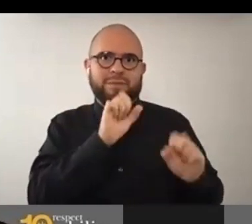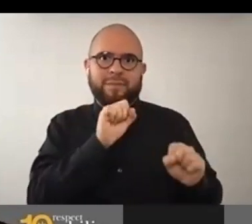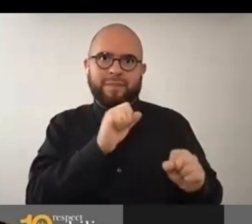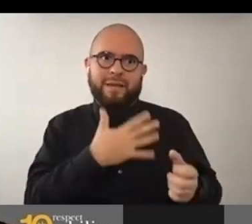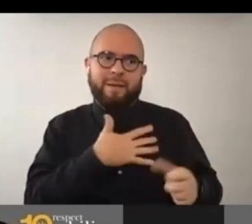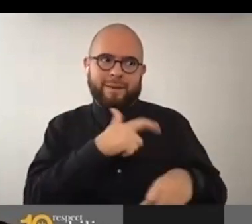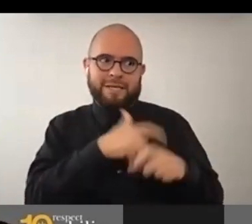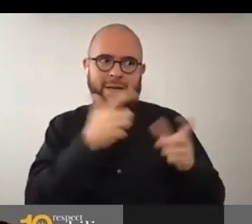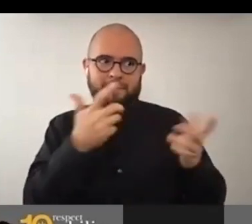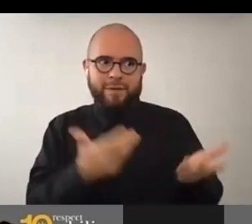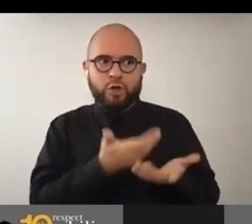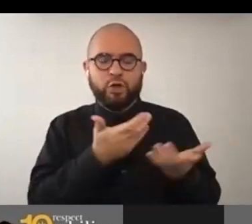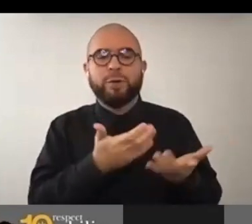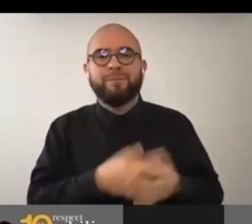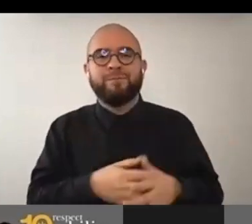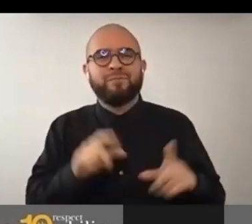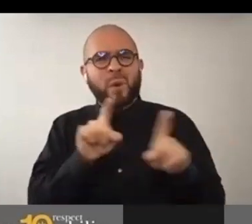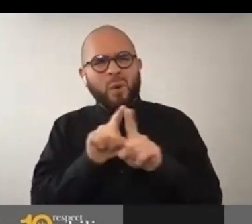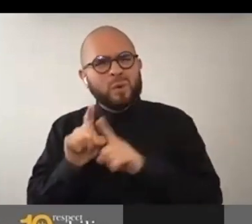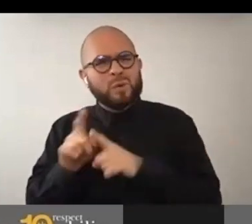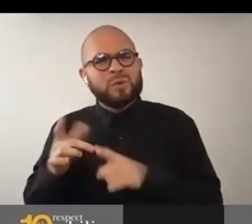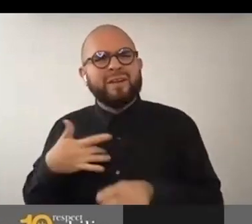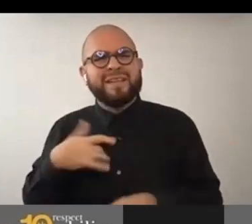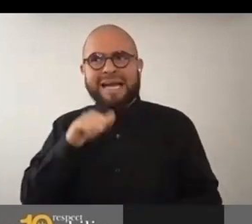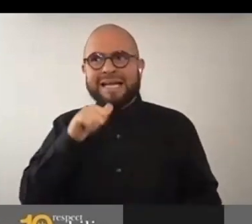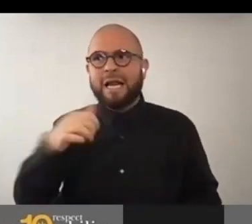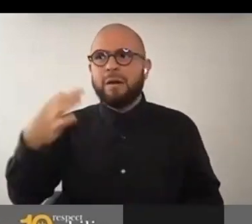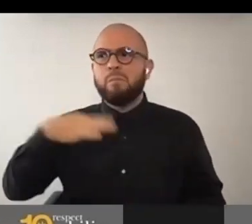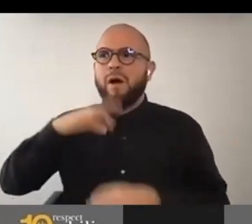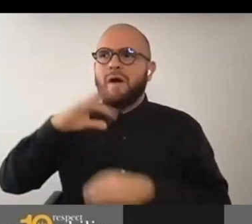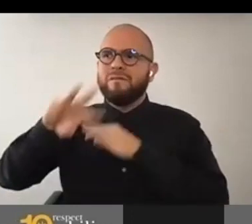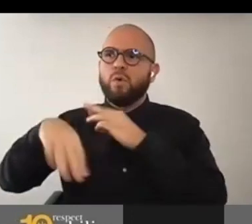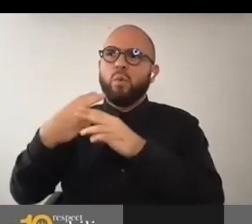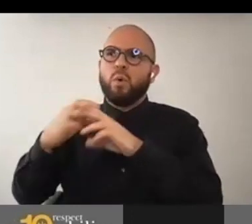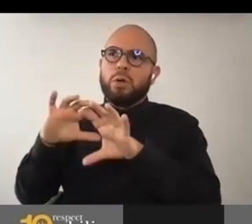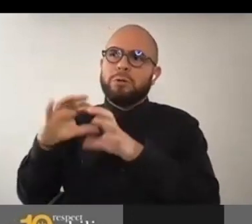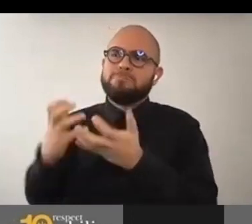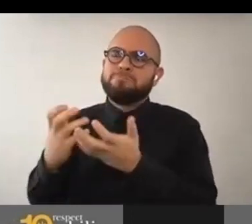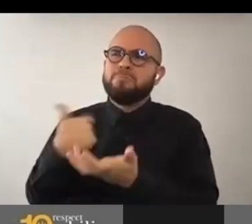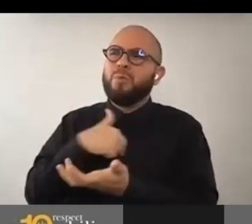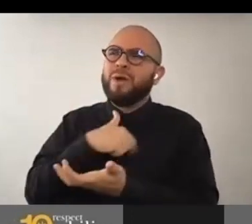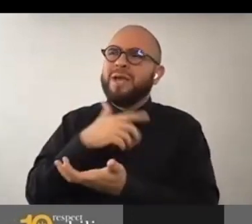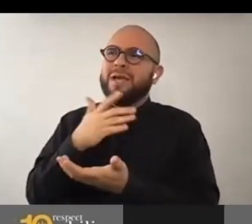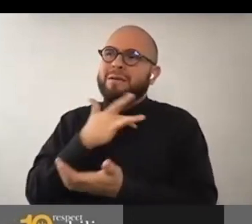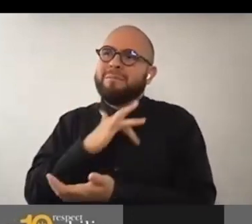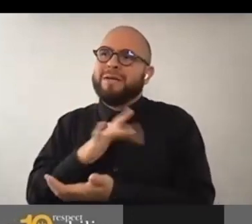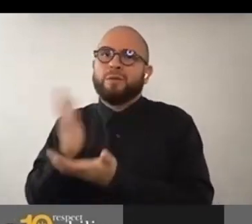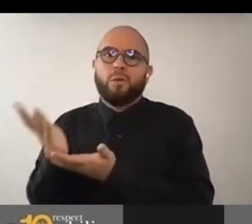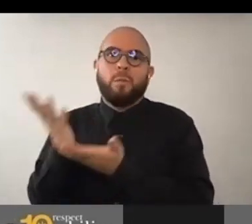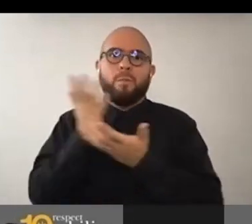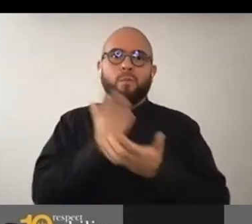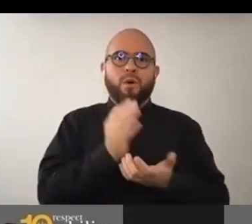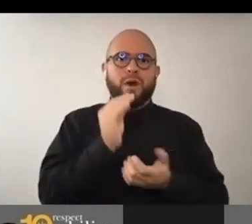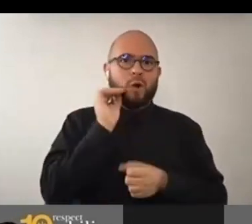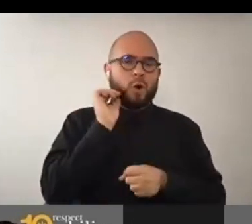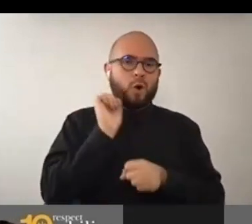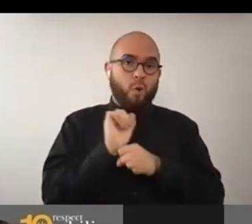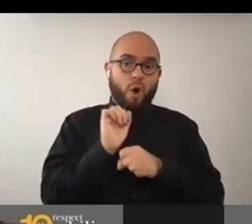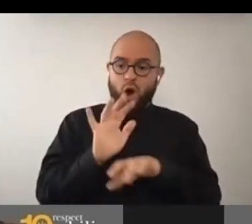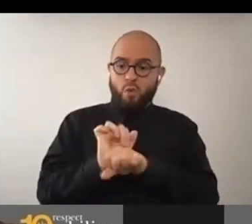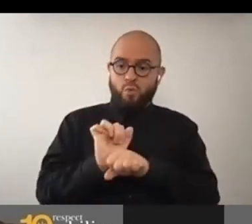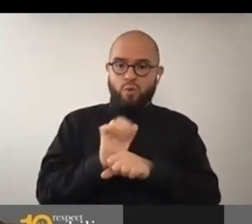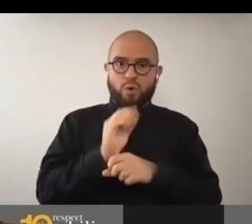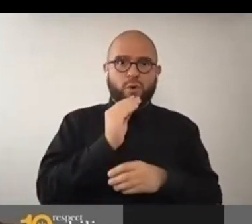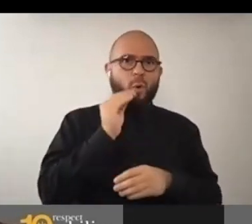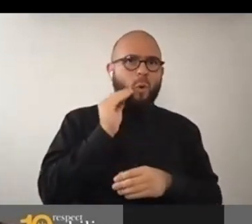have this tendency in the nonprofit world to bring our work home. We all love what we do, and it becomes